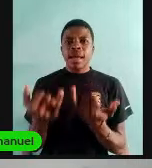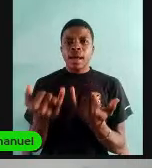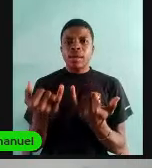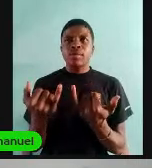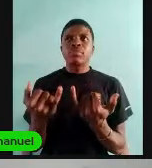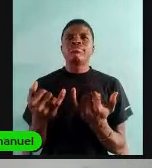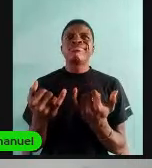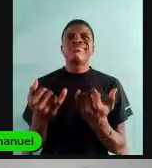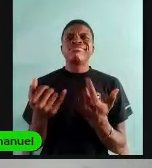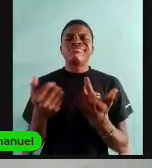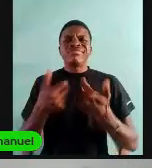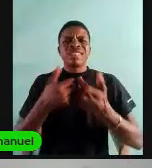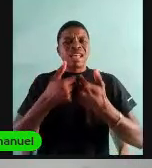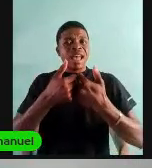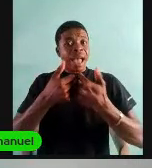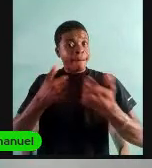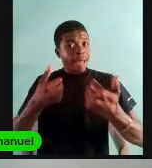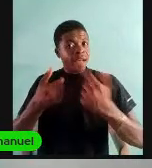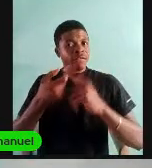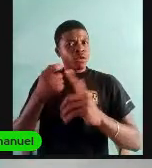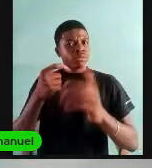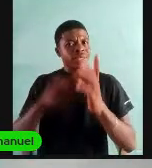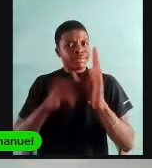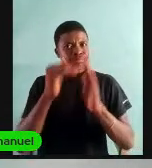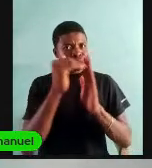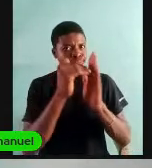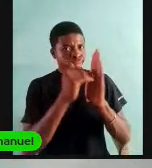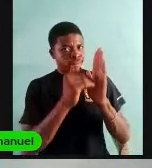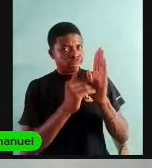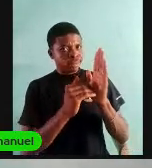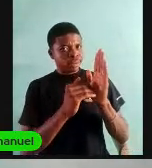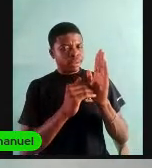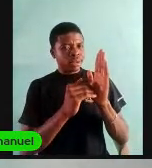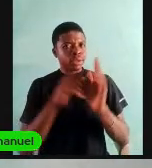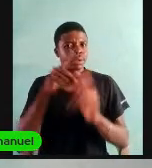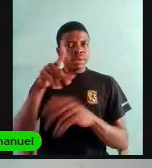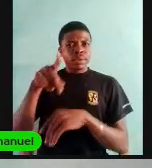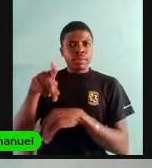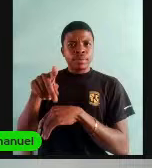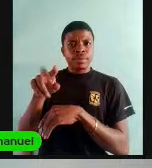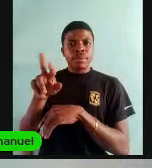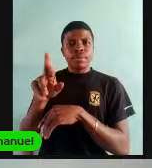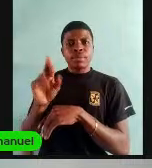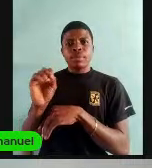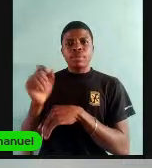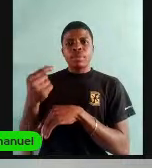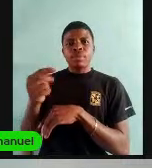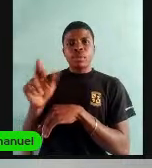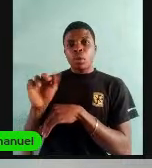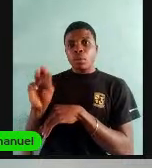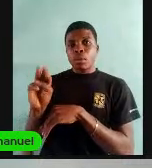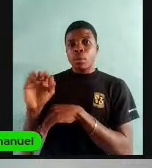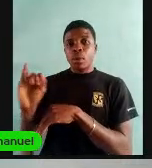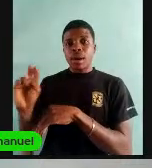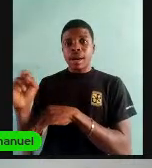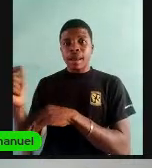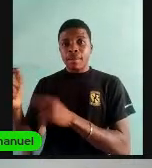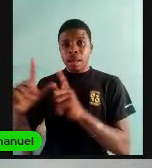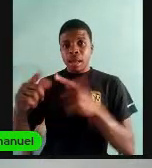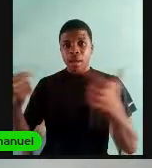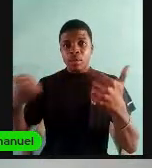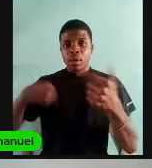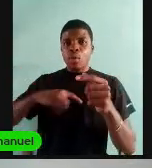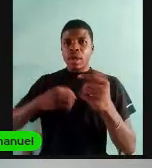use that's very similar with C++, known as Dart programming language. If you have heard of Dart